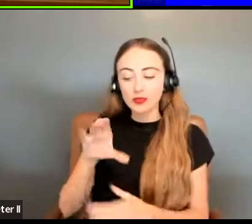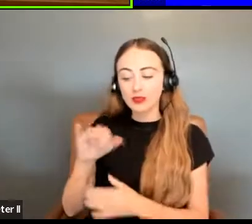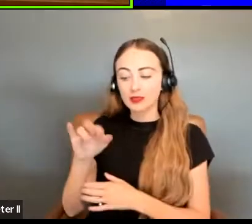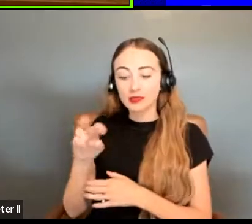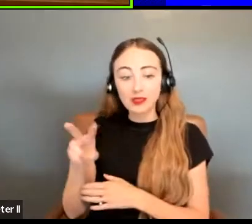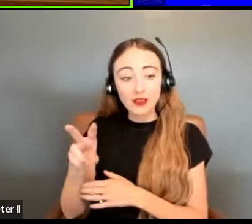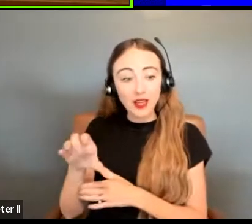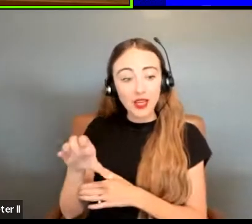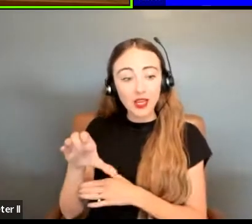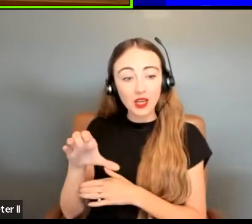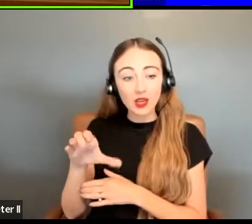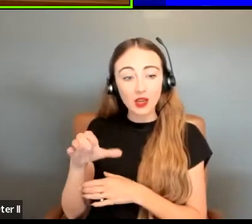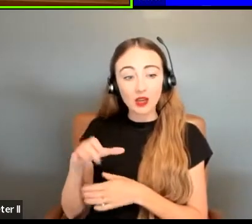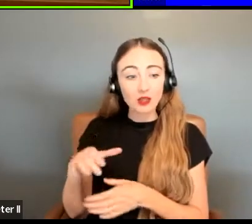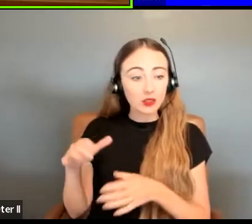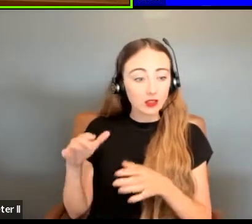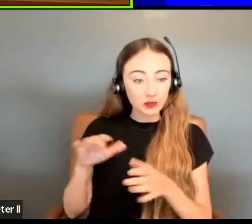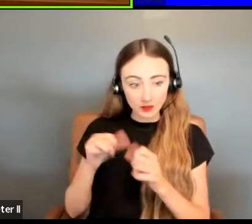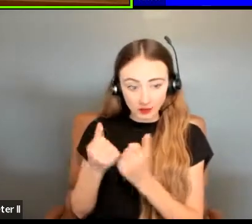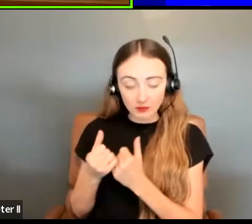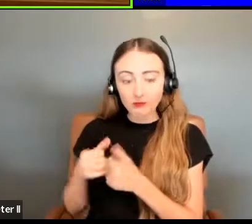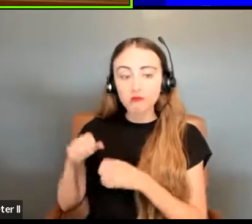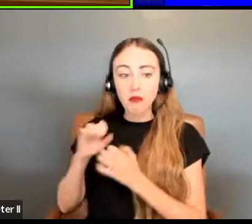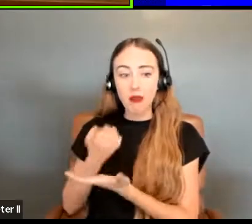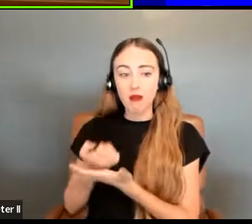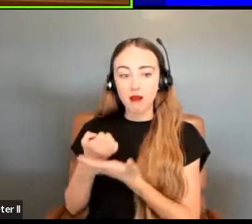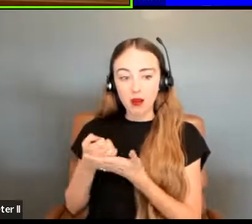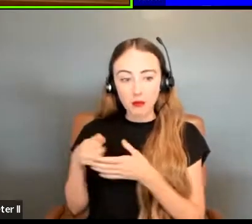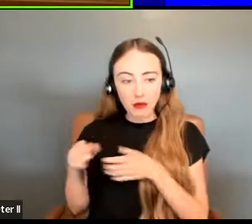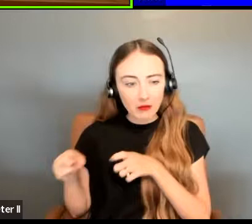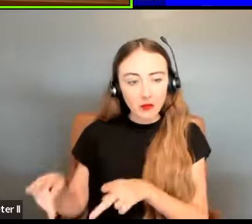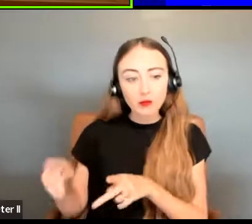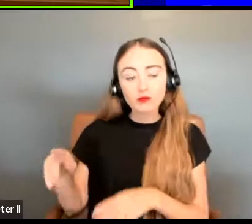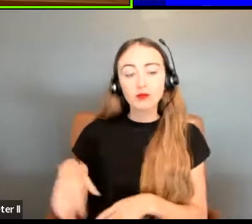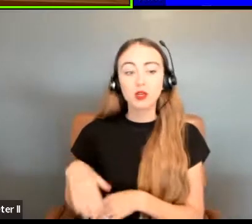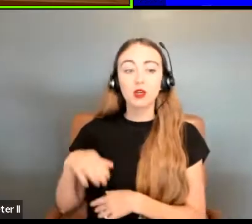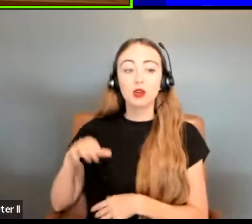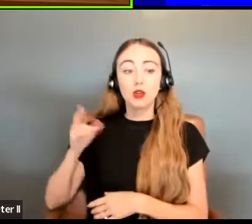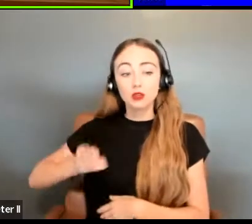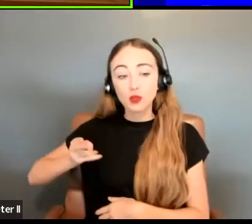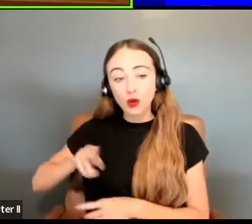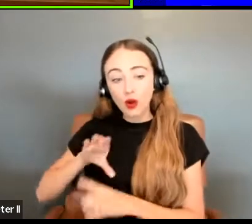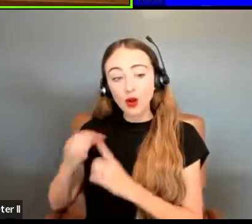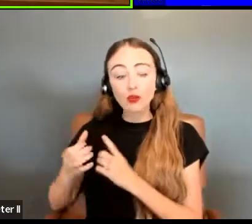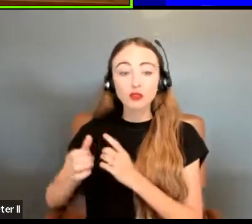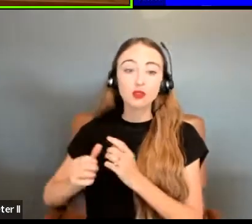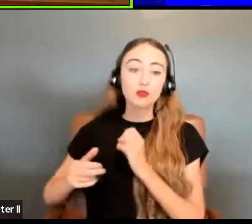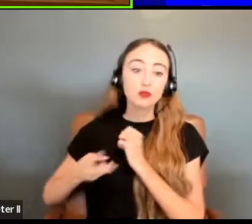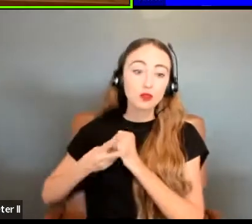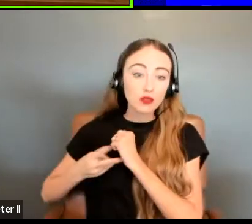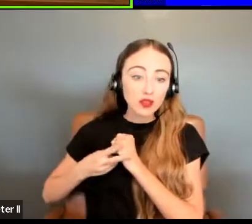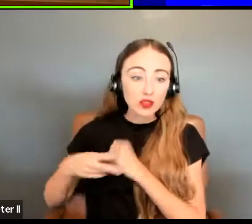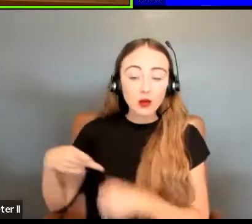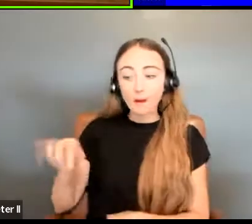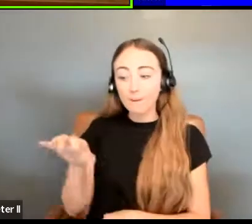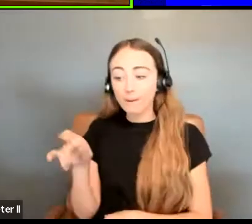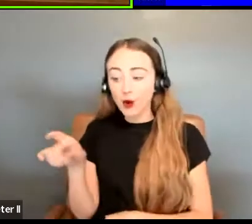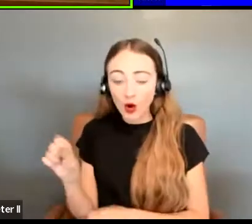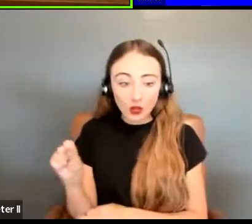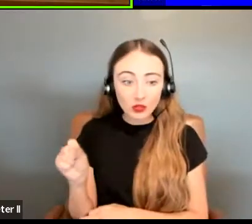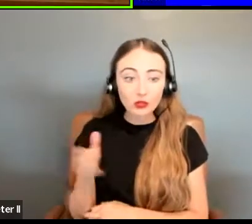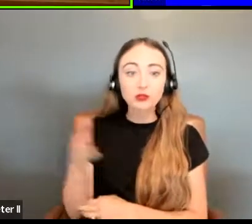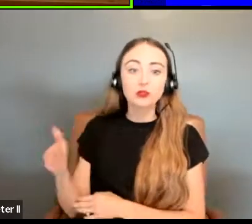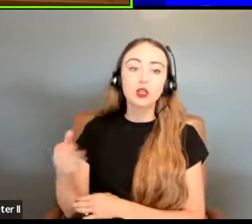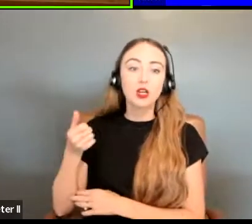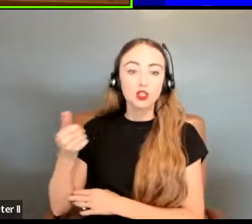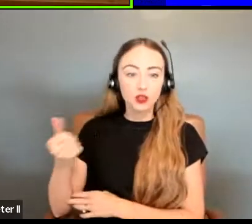facilities, economic development and opportunity, historic and cultural preservation, parks and the public realm, and